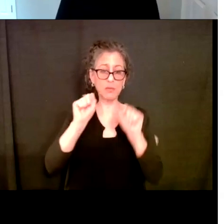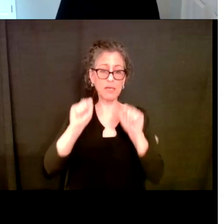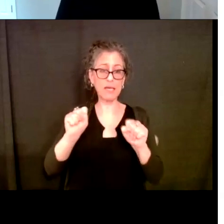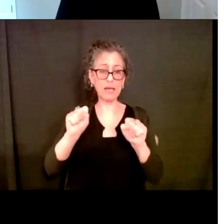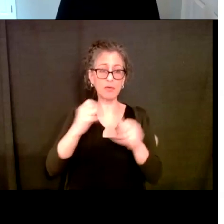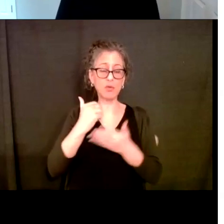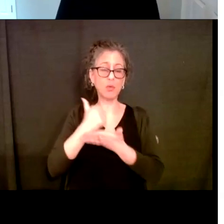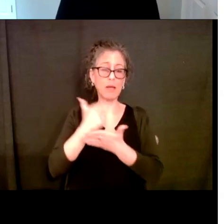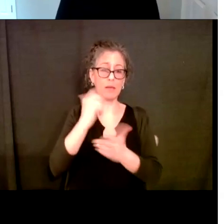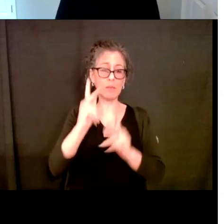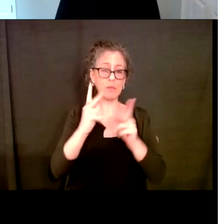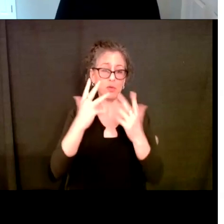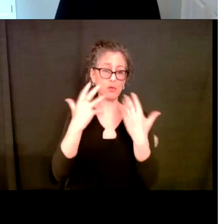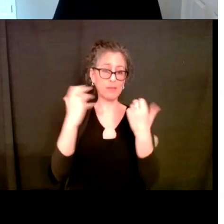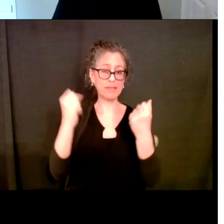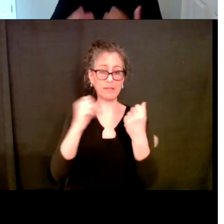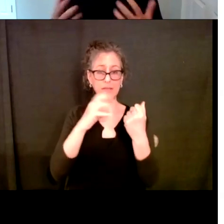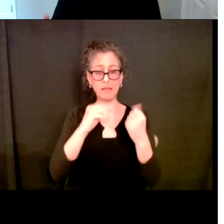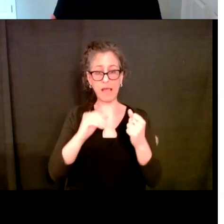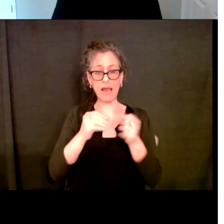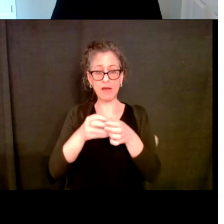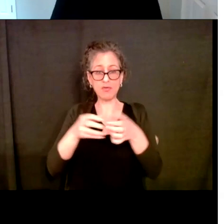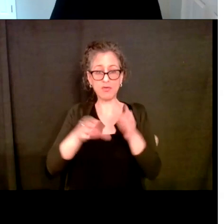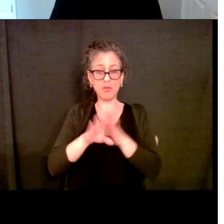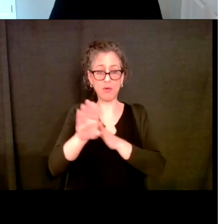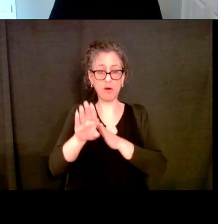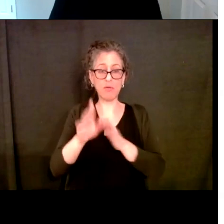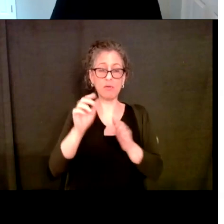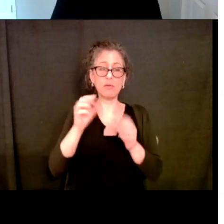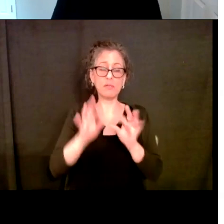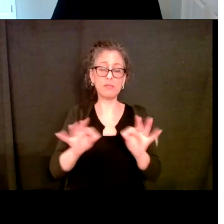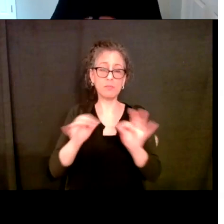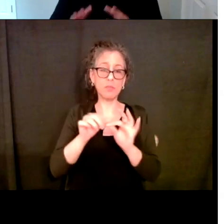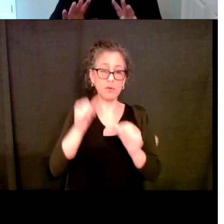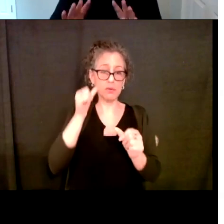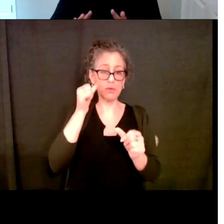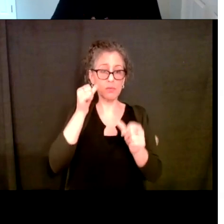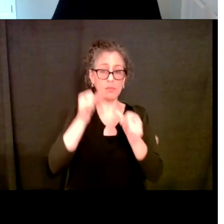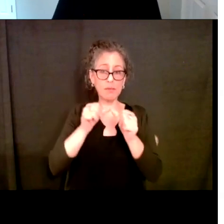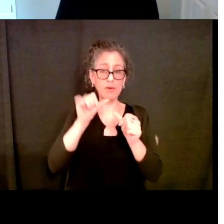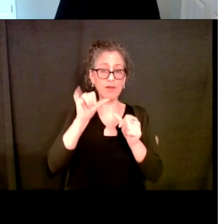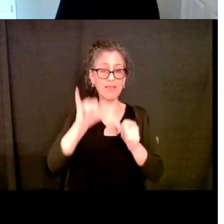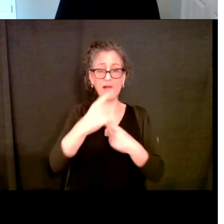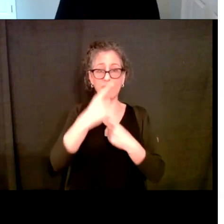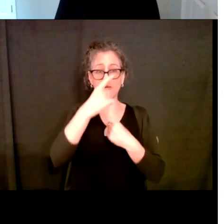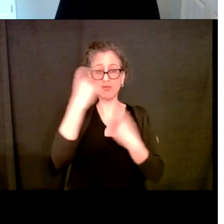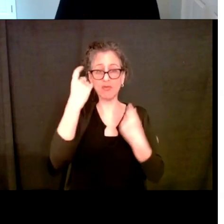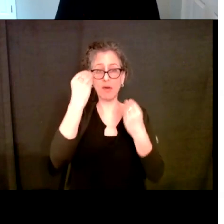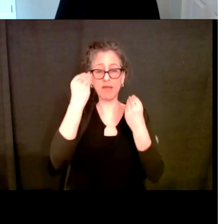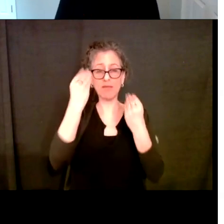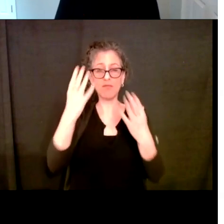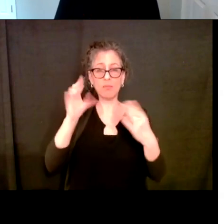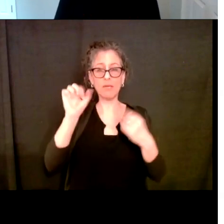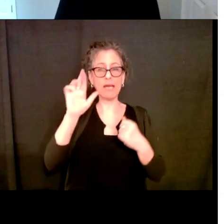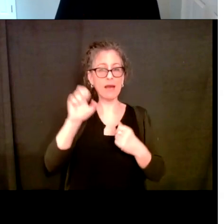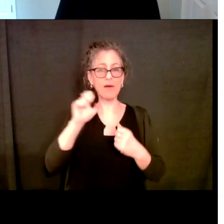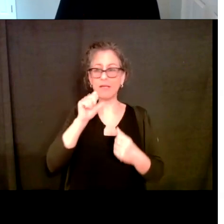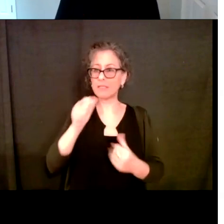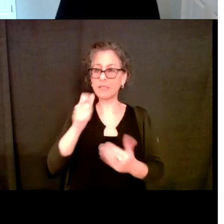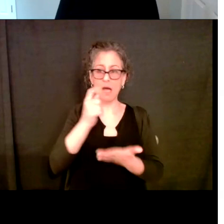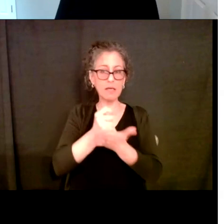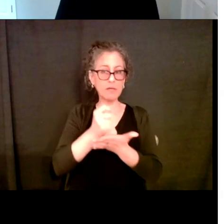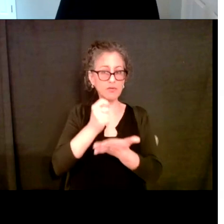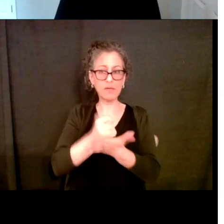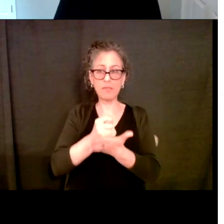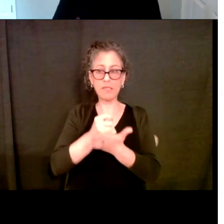heal and to grow. It's important to remember that trauma-informed care is not trauma-specific treatment.